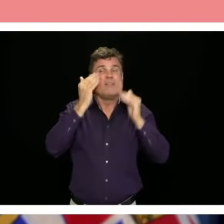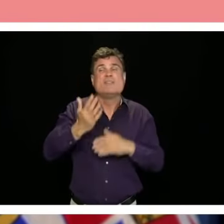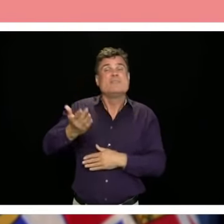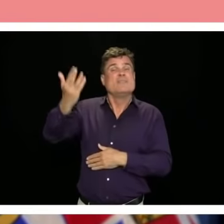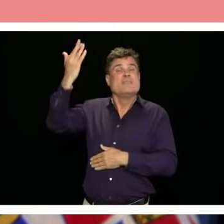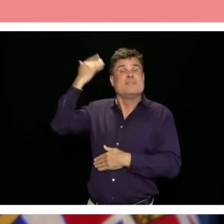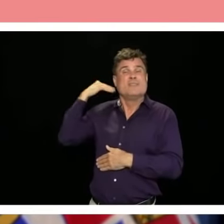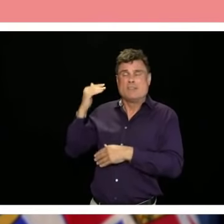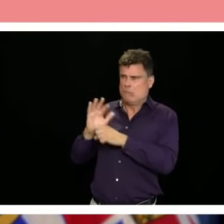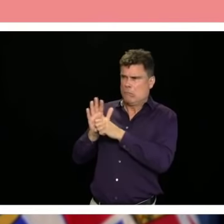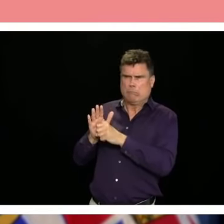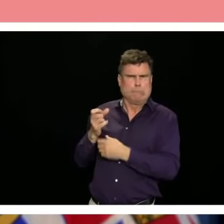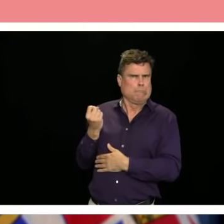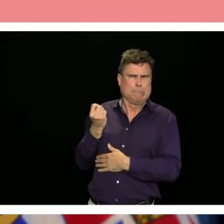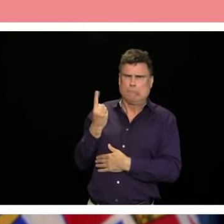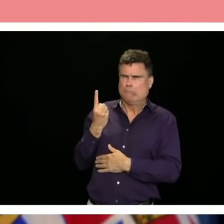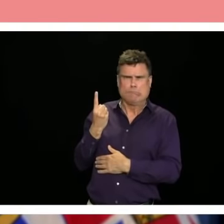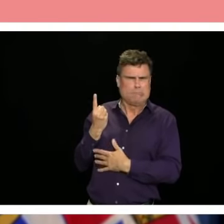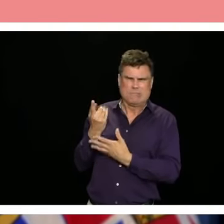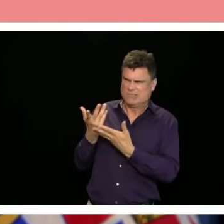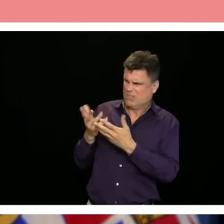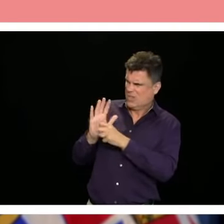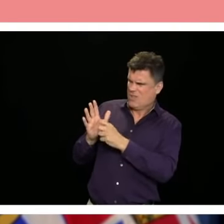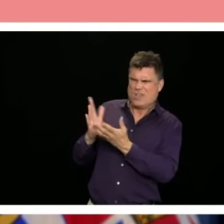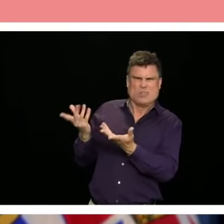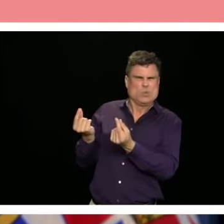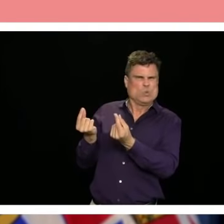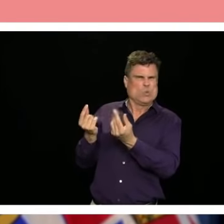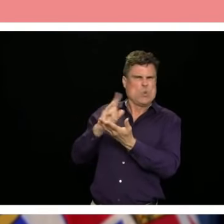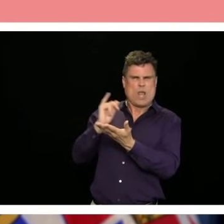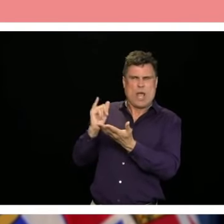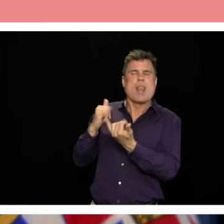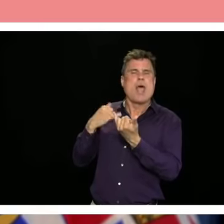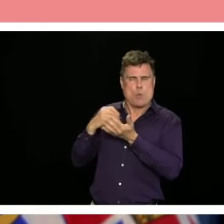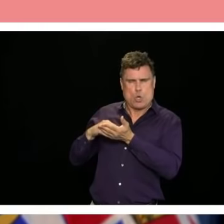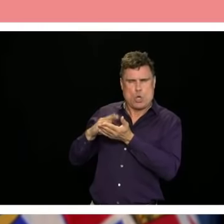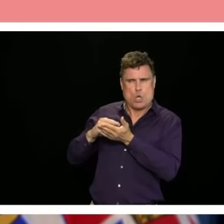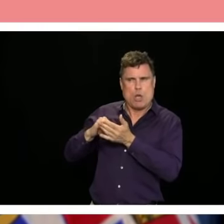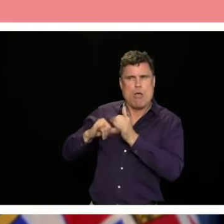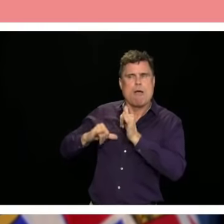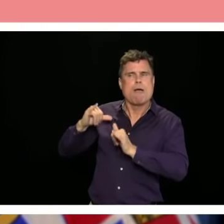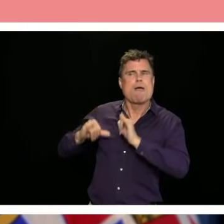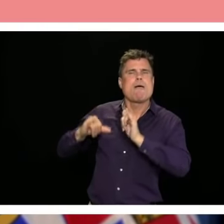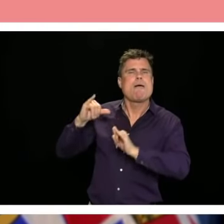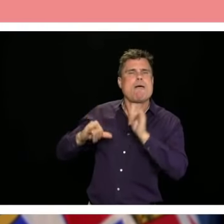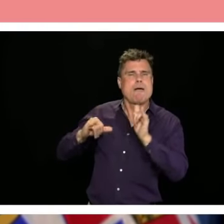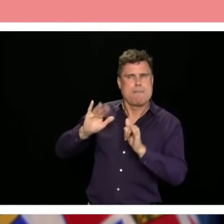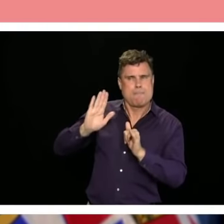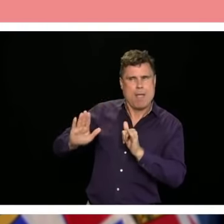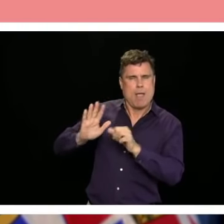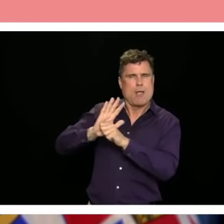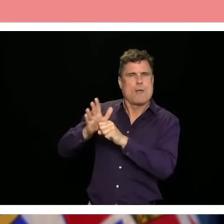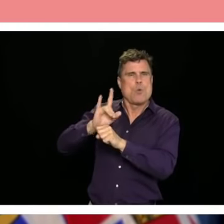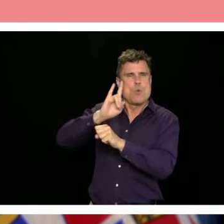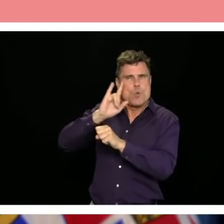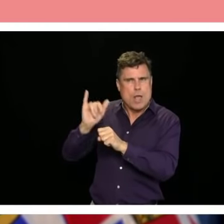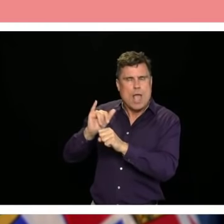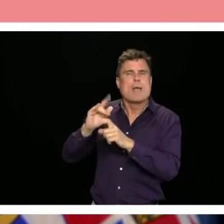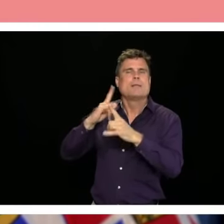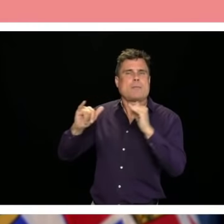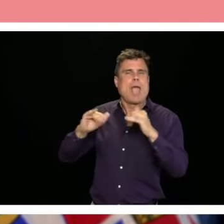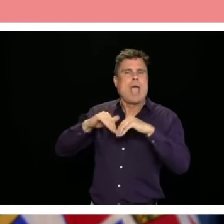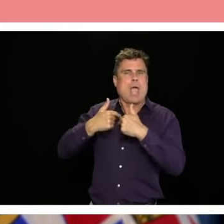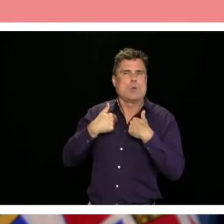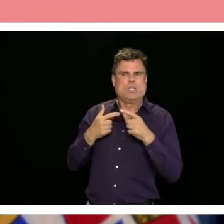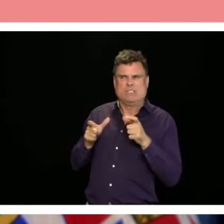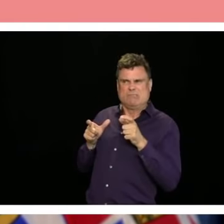is the combination of those, yes. If we start to see rapid increase in certain areas, and, you know, our intent is to